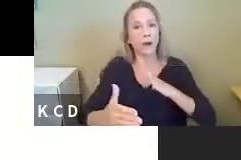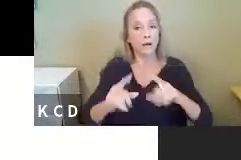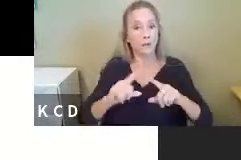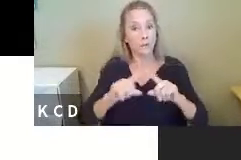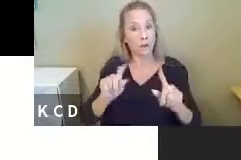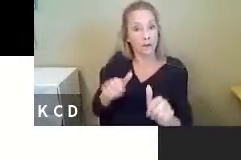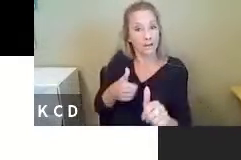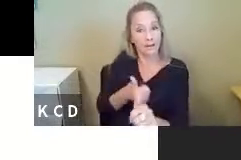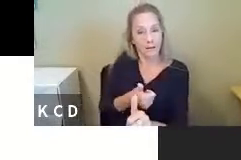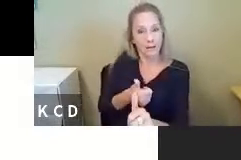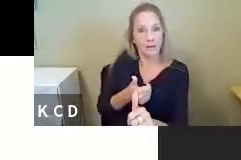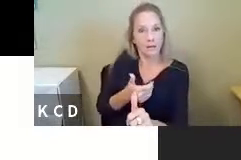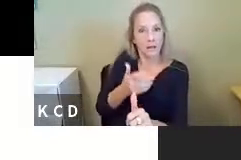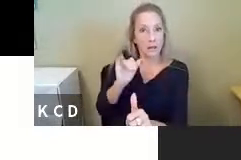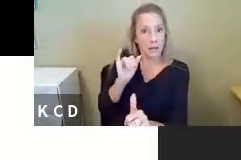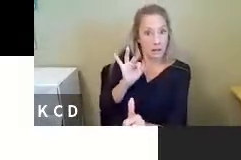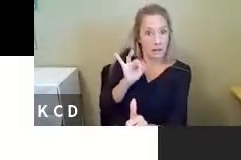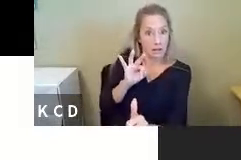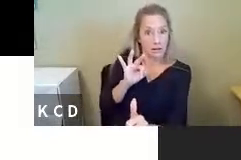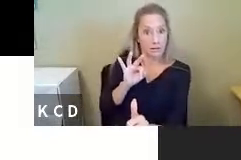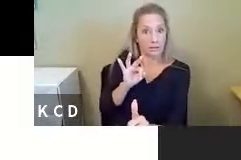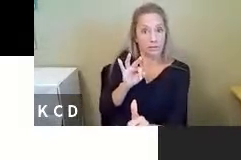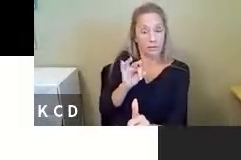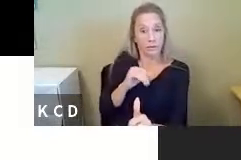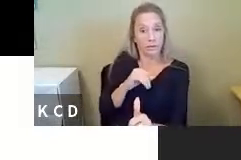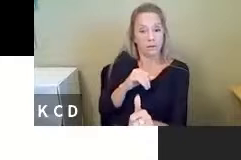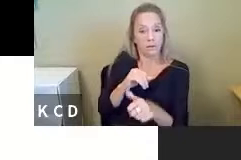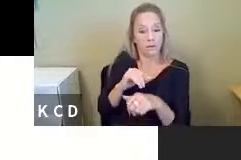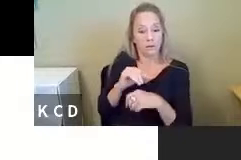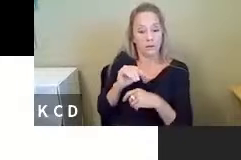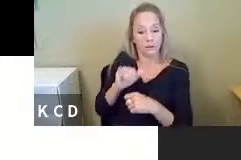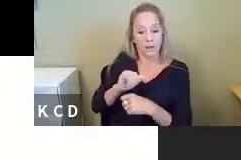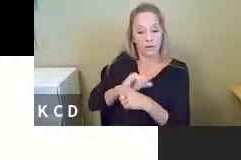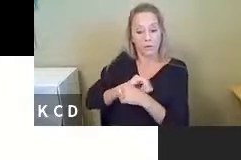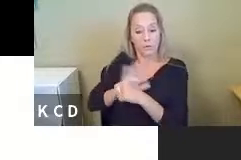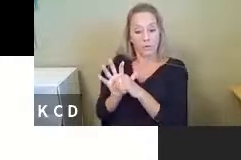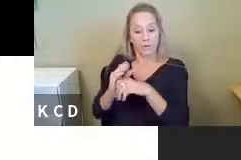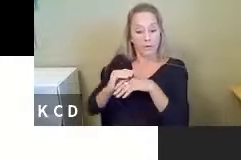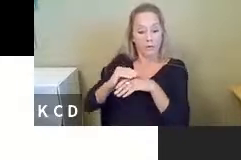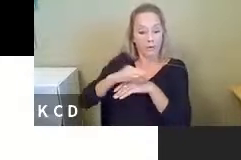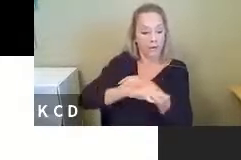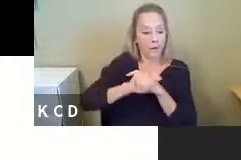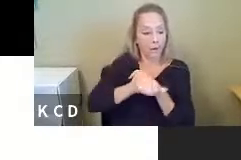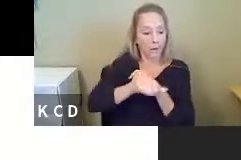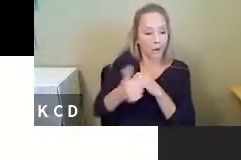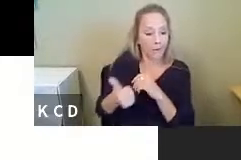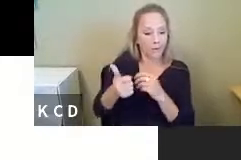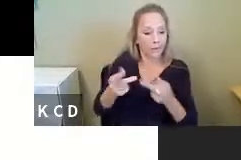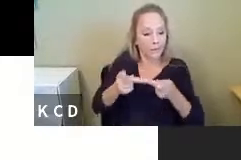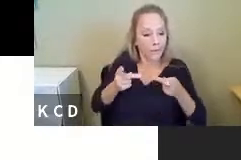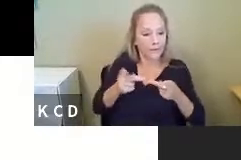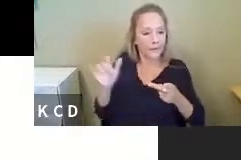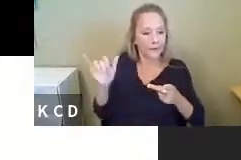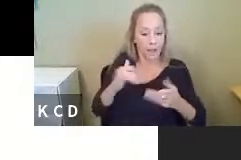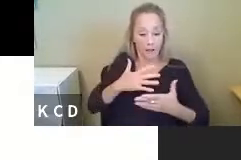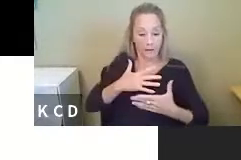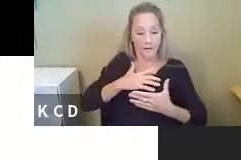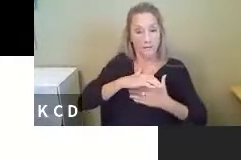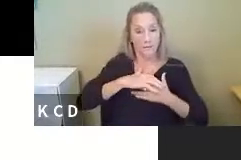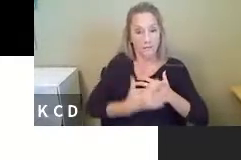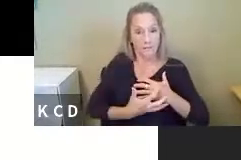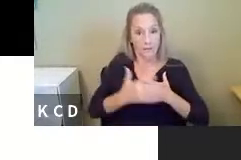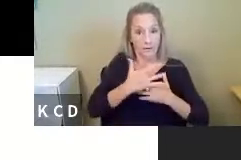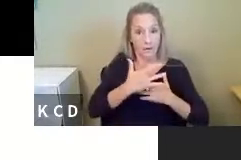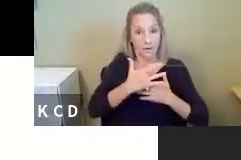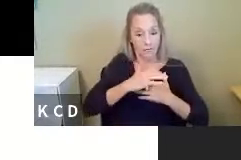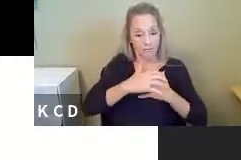well understood this viral illness is. And so with a lot of people infected, we could start